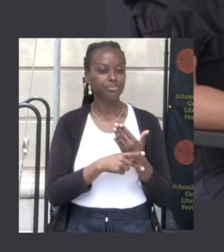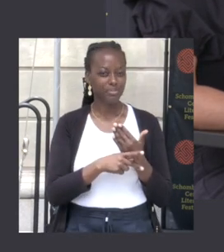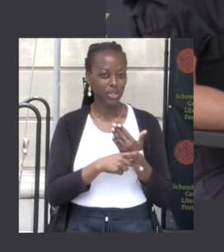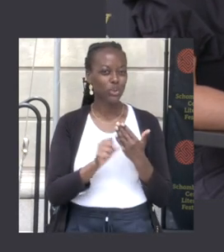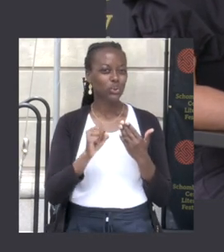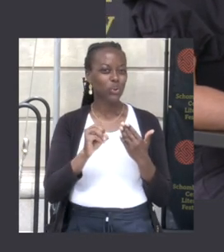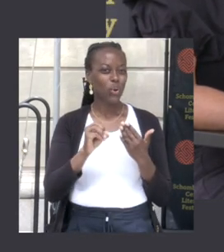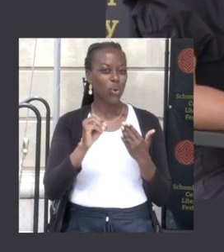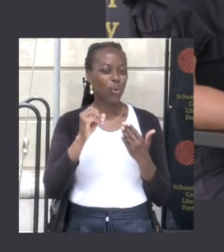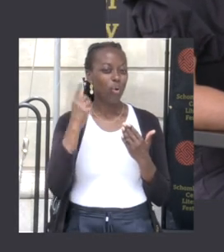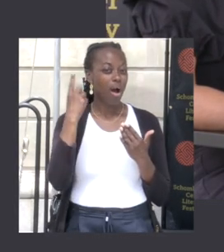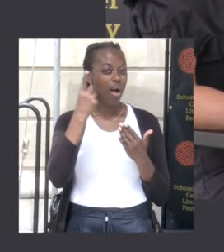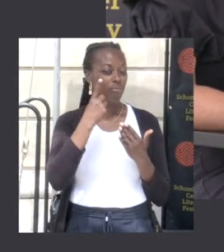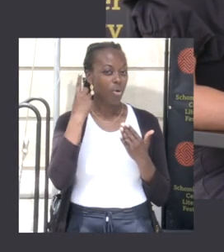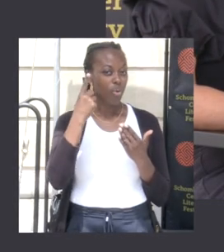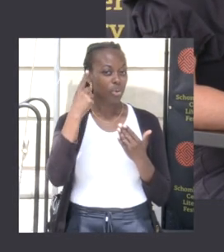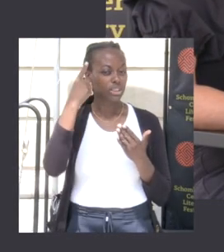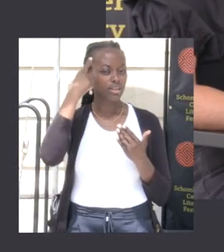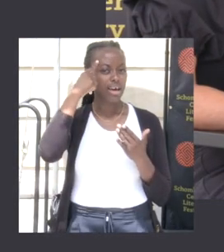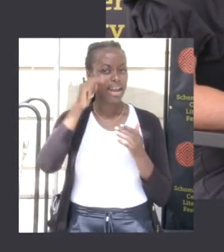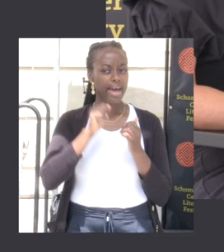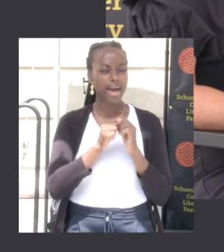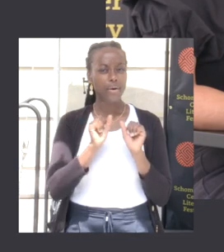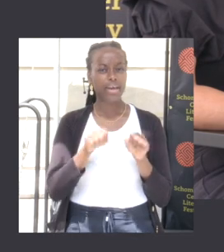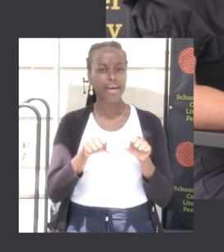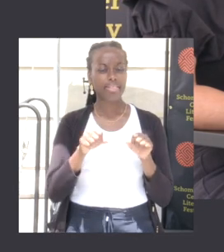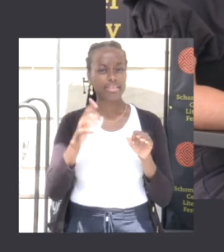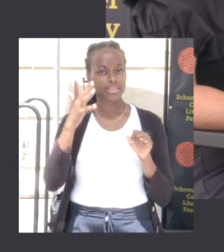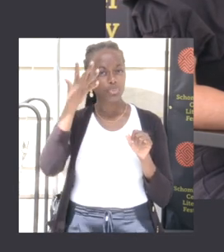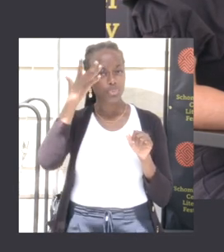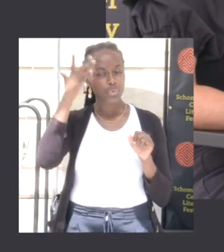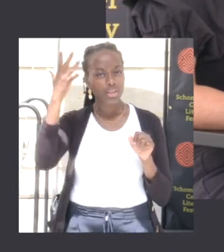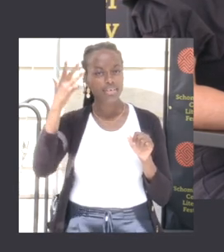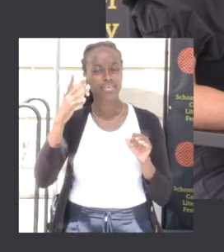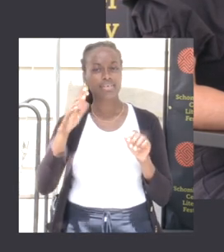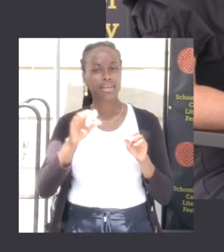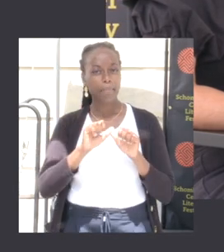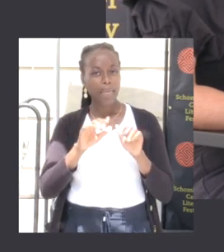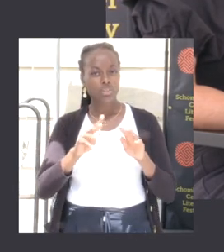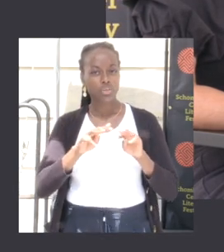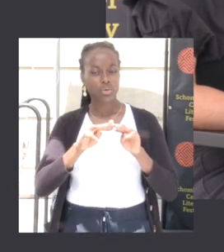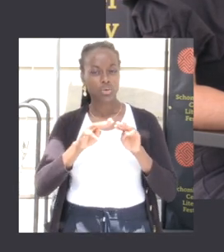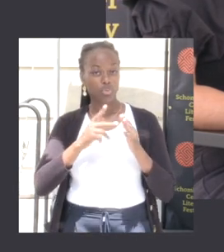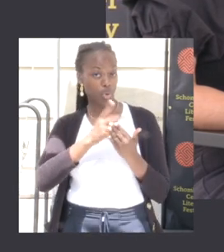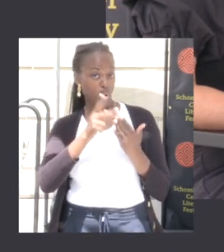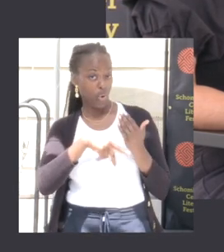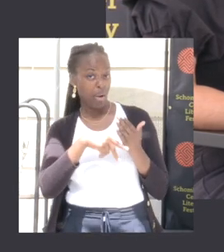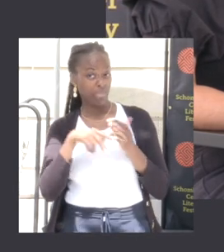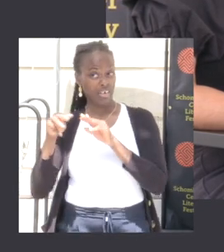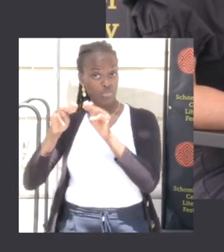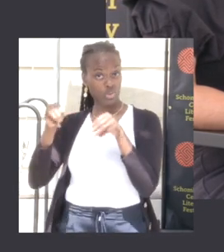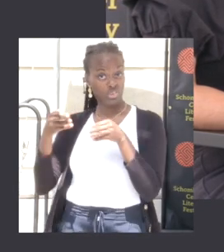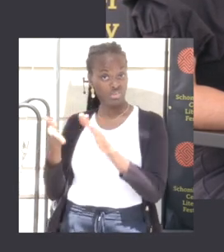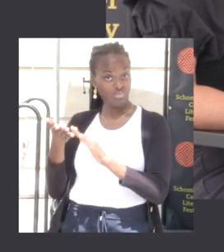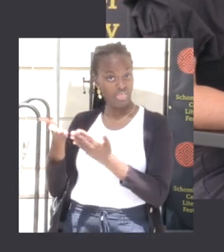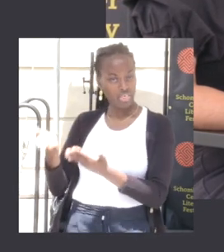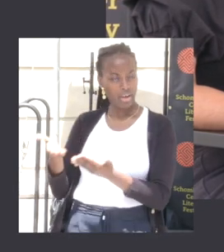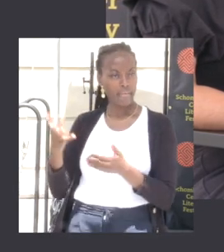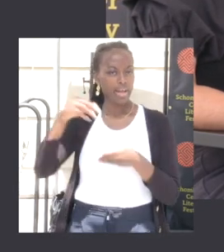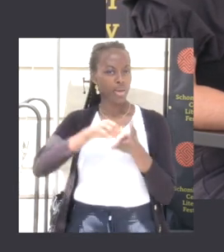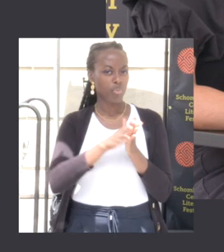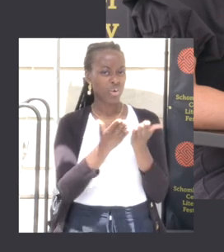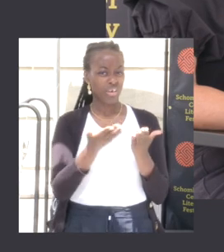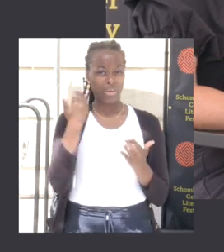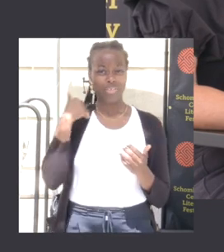always thought about how we could take this brilliant and magical programming at the museum and put it in book form. Because back then, this was 2015, we didn't